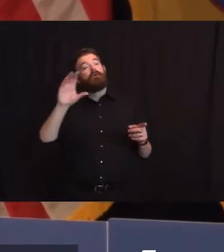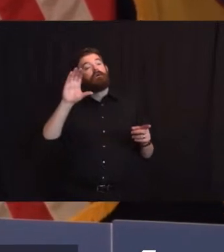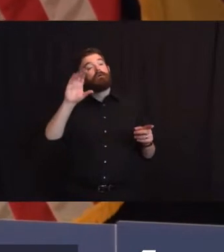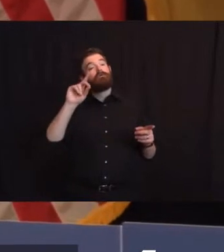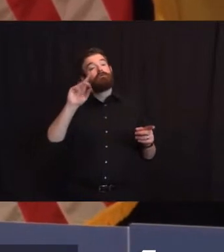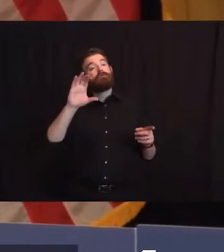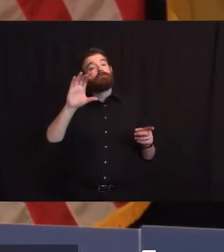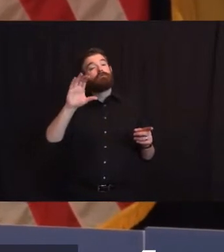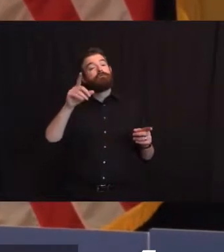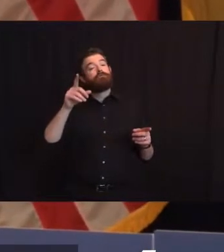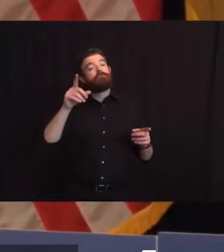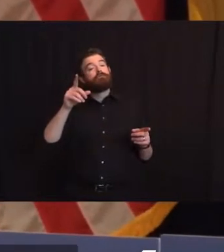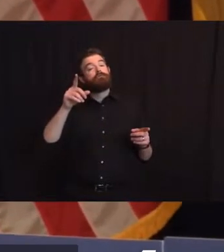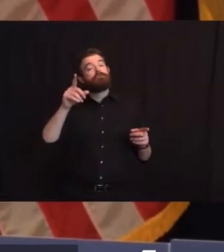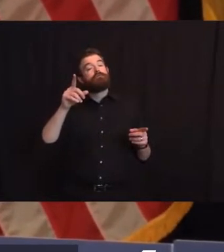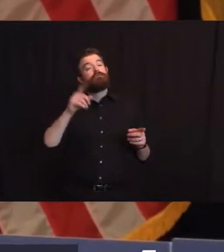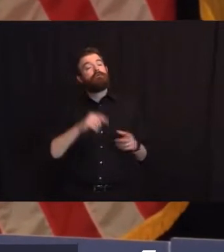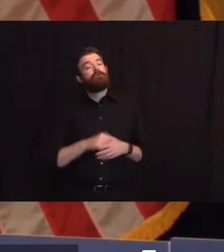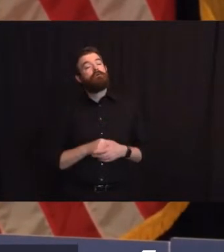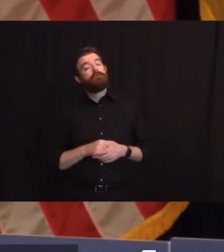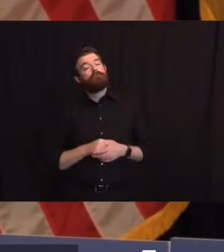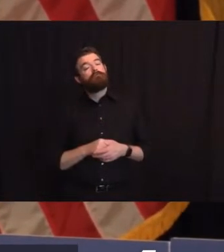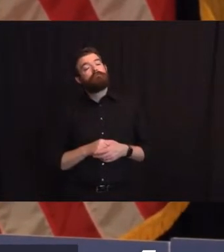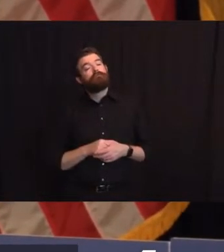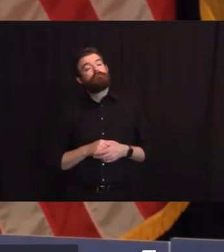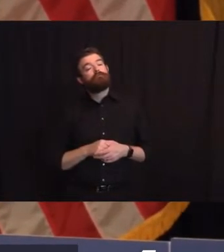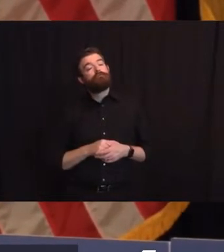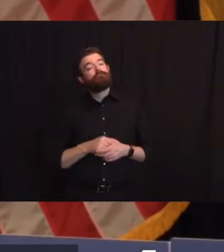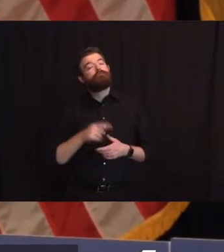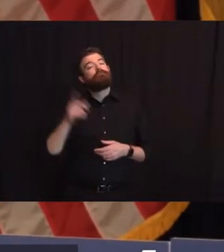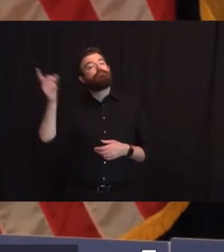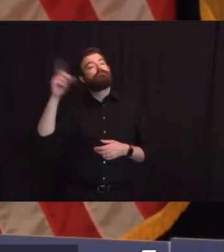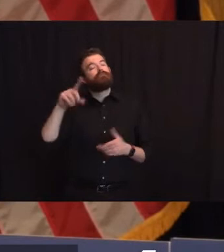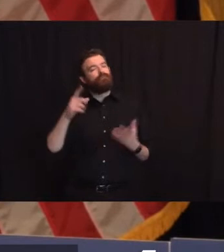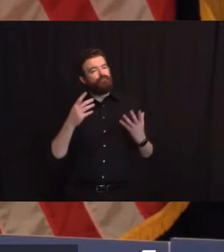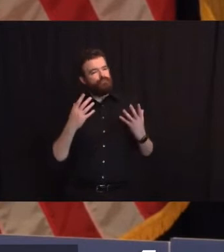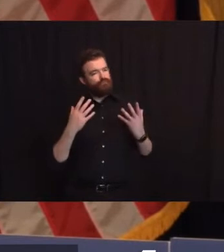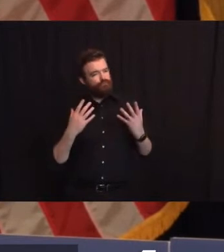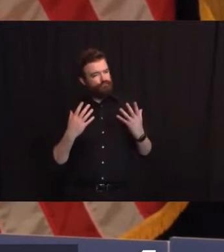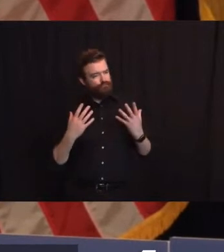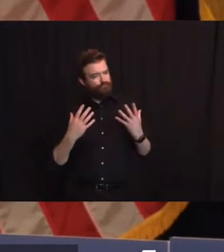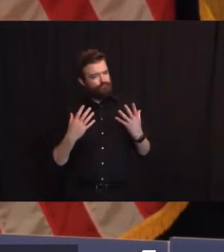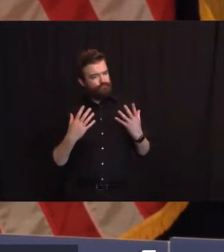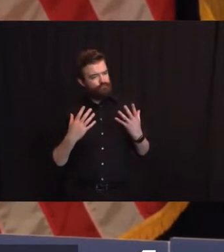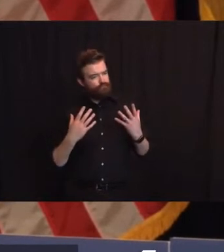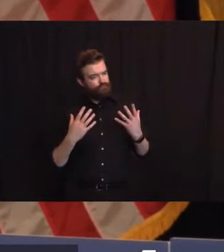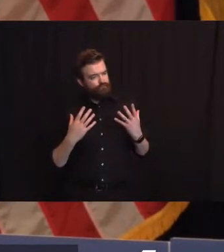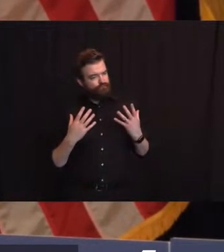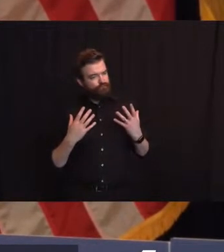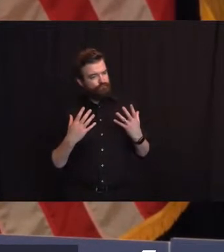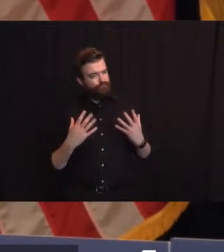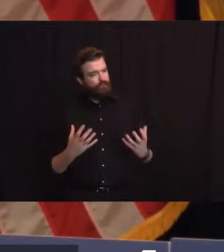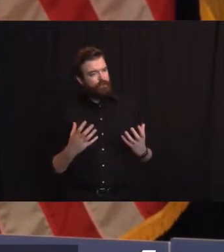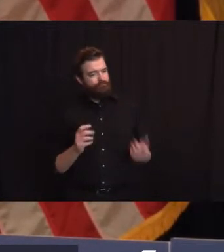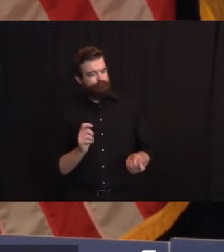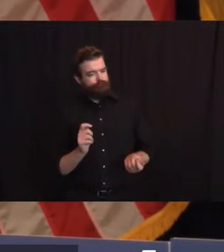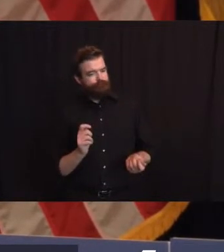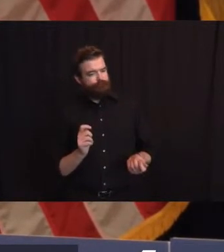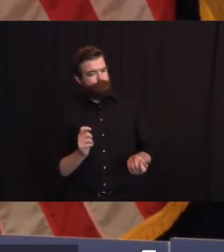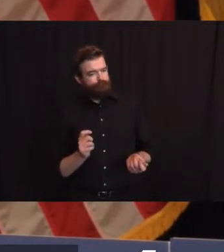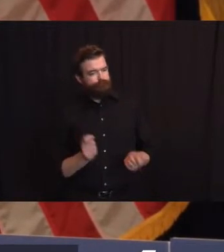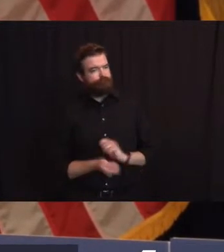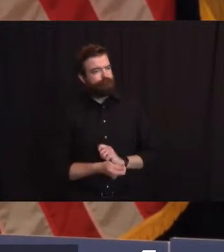CDC has stated that the reason why they wanted to get the guidance updated was because, they had more evidence